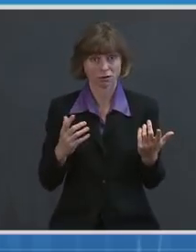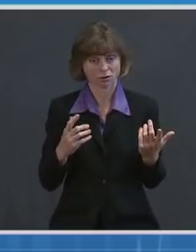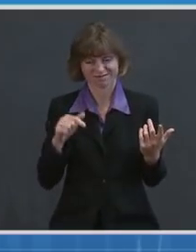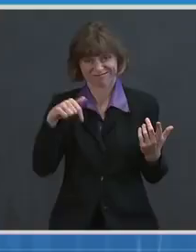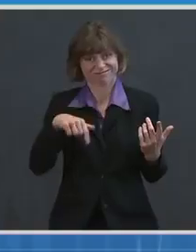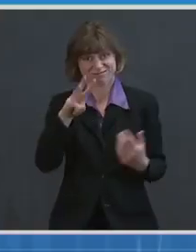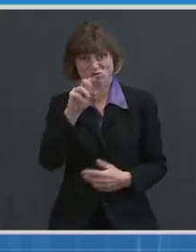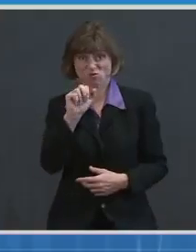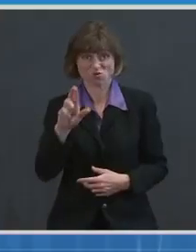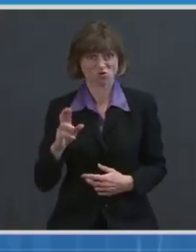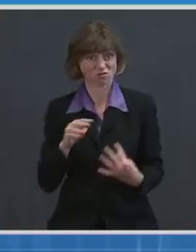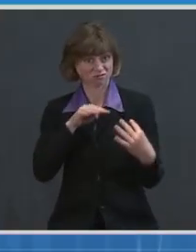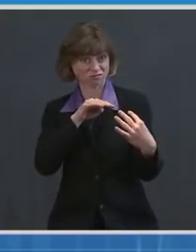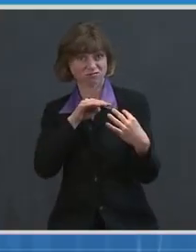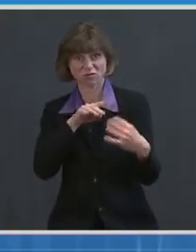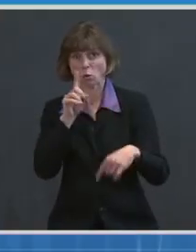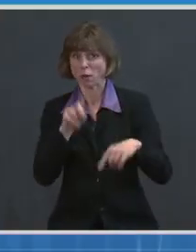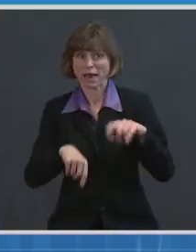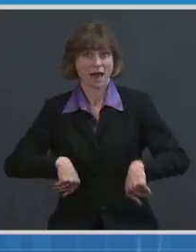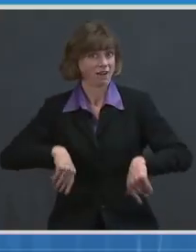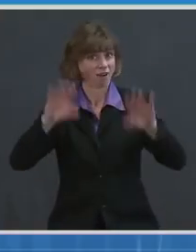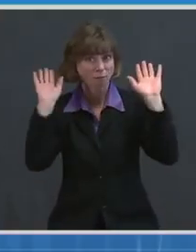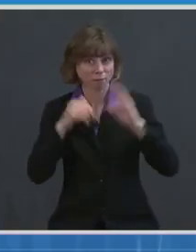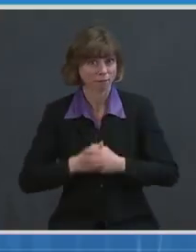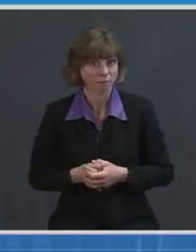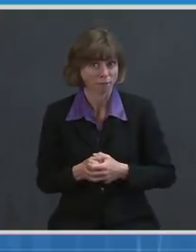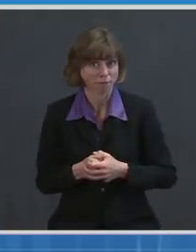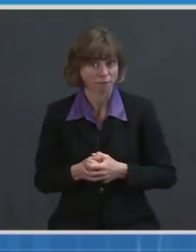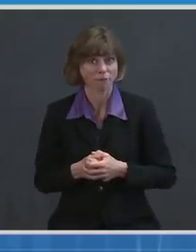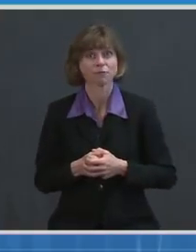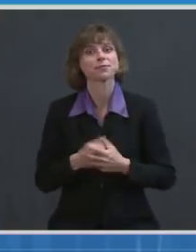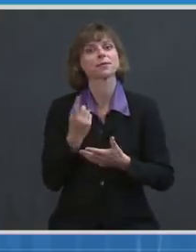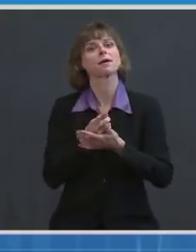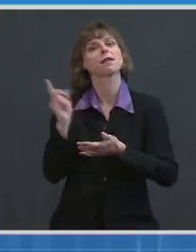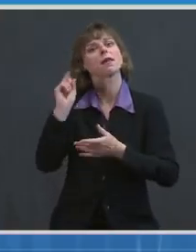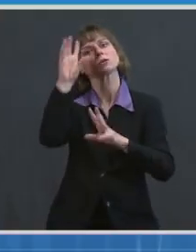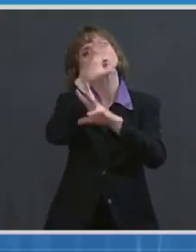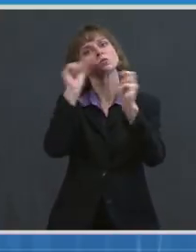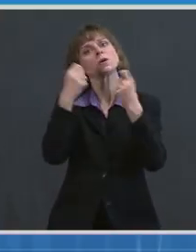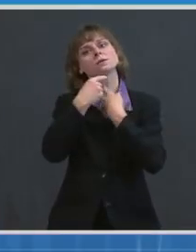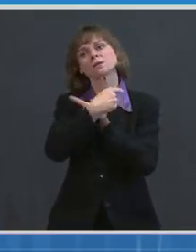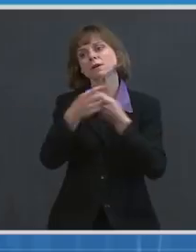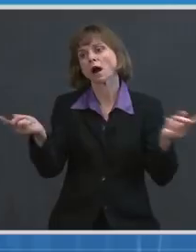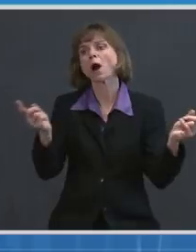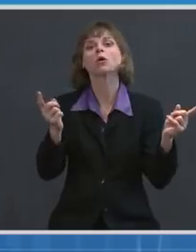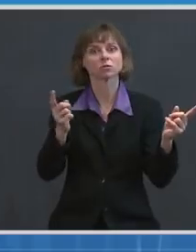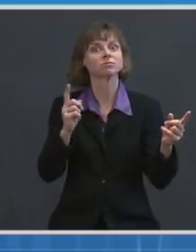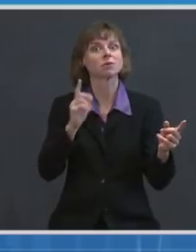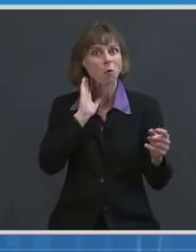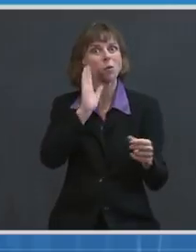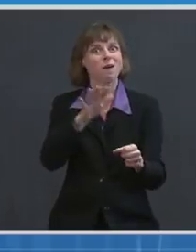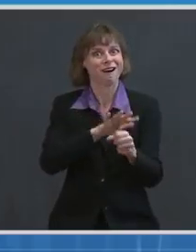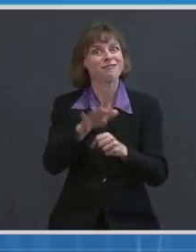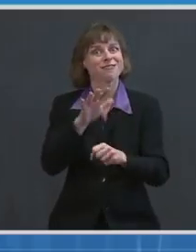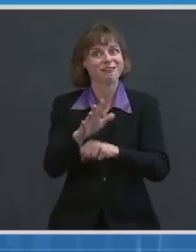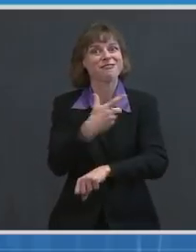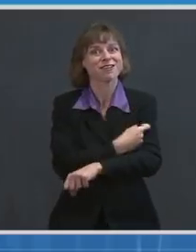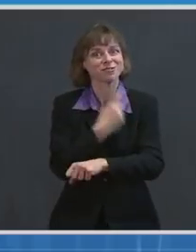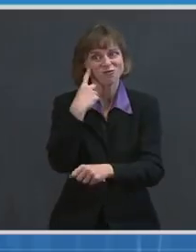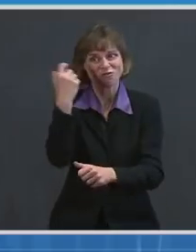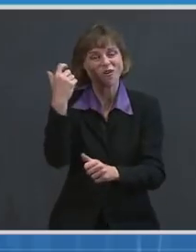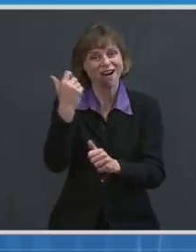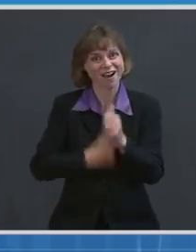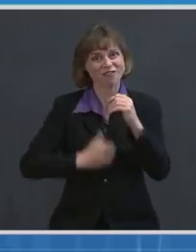up. Last week, the President announced we'd have enough vaccine for every adult in America by the end of